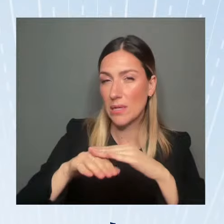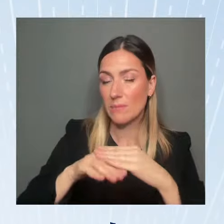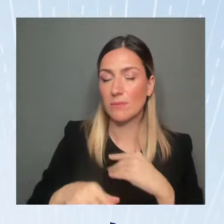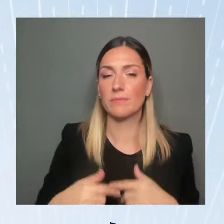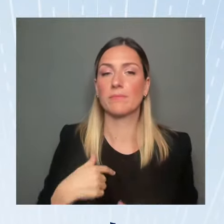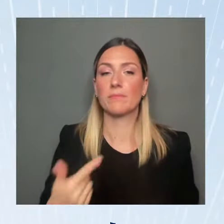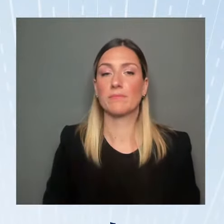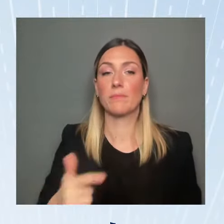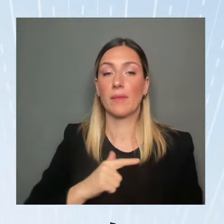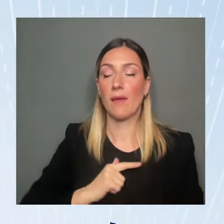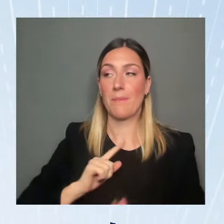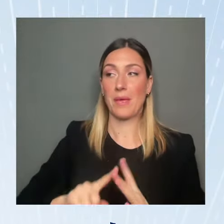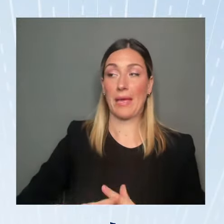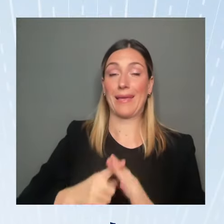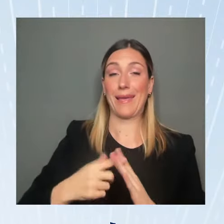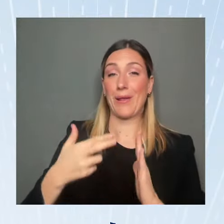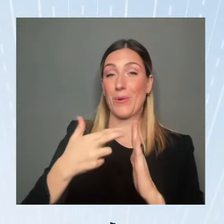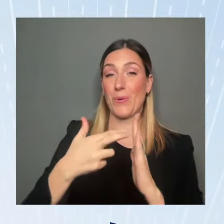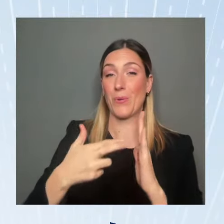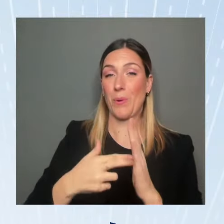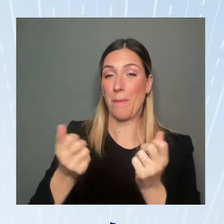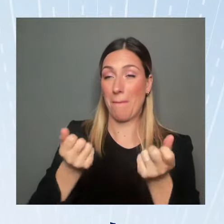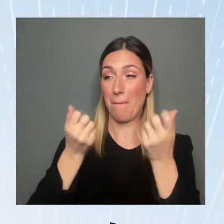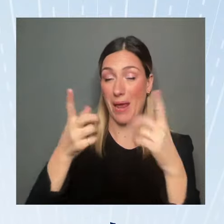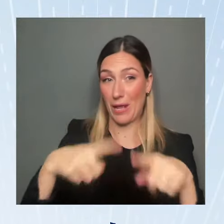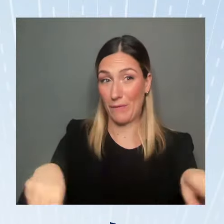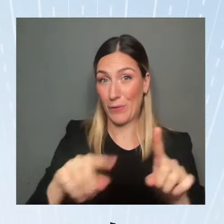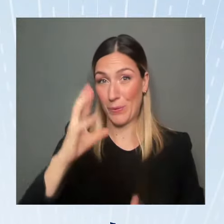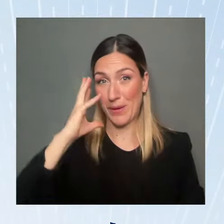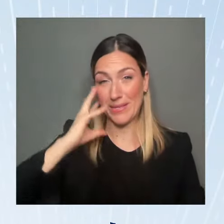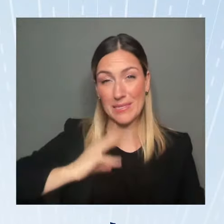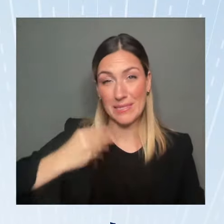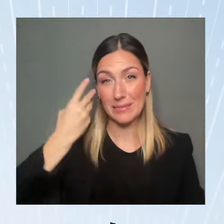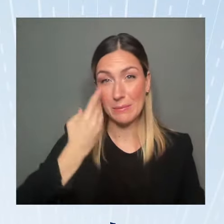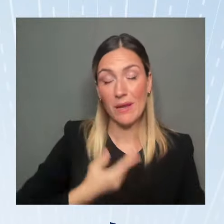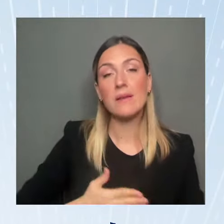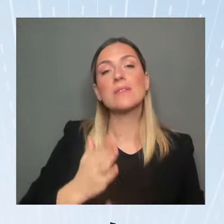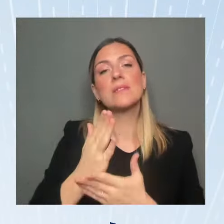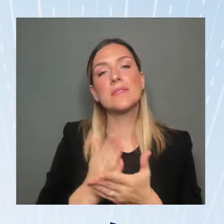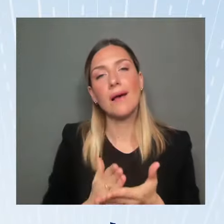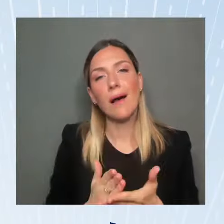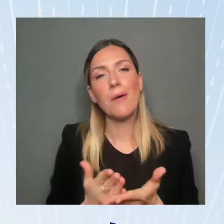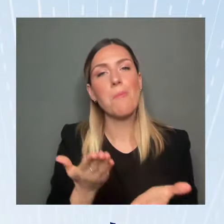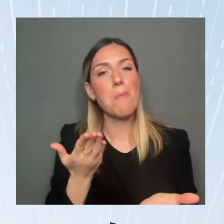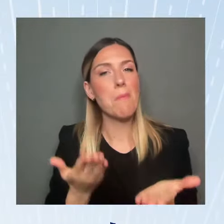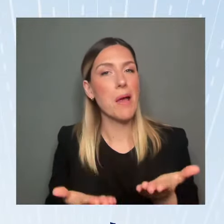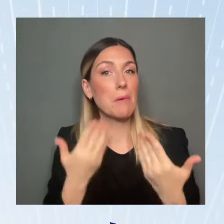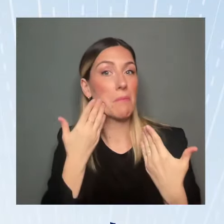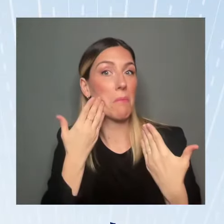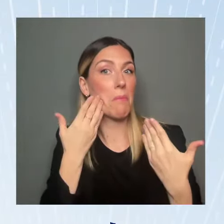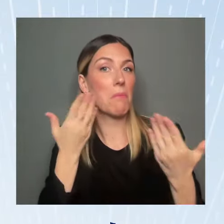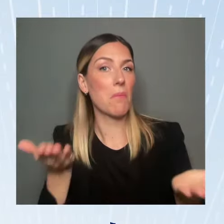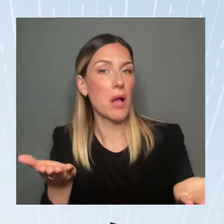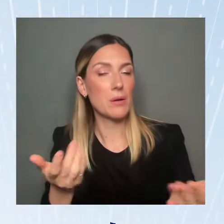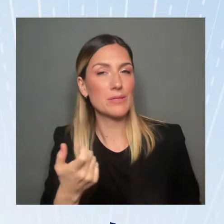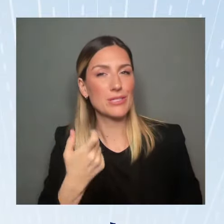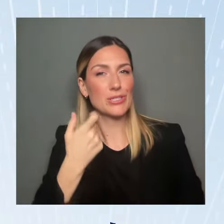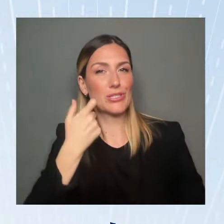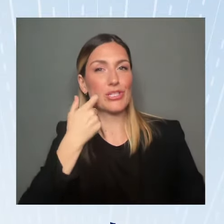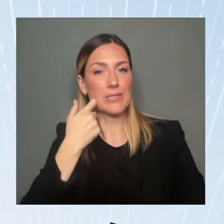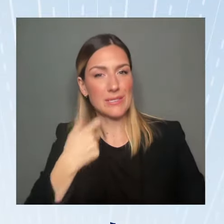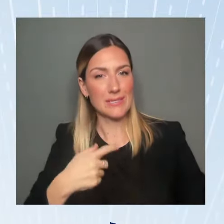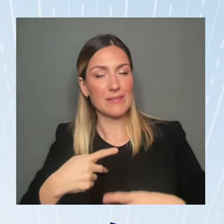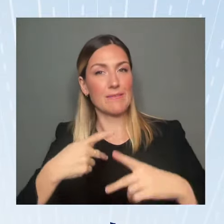Just here, and many of you are veterans of this, but some who may be following here or online are just getting to know the notice and